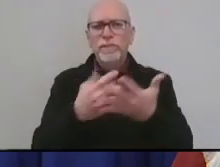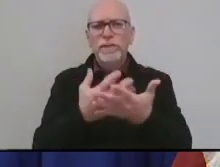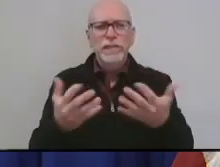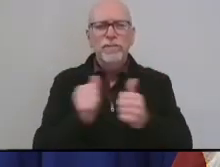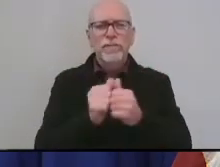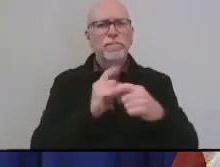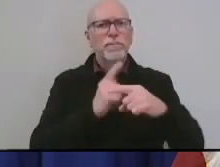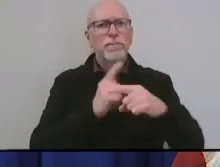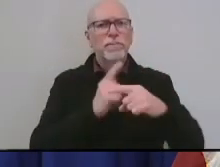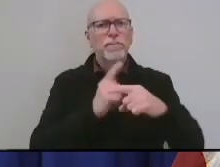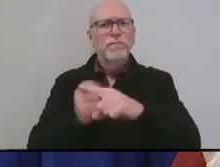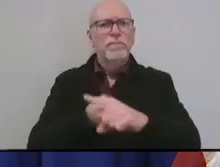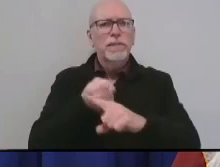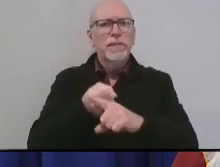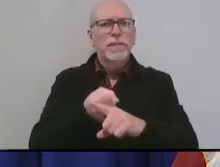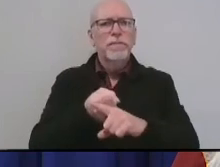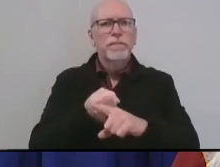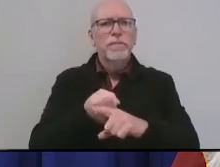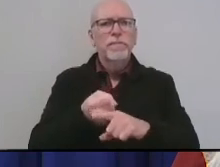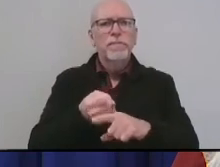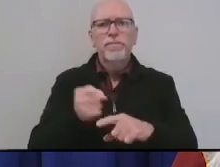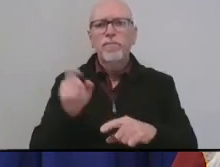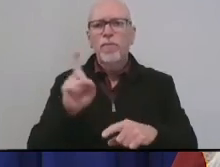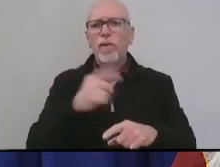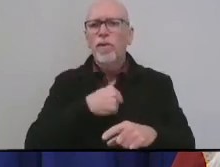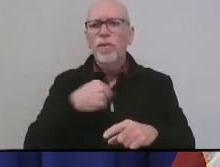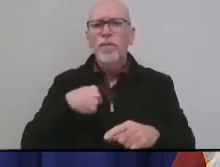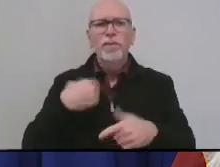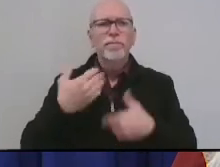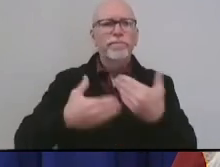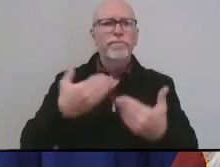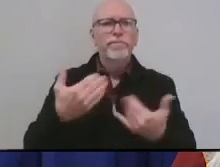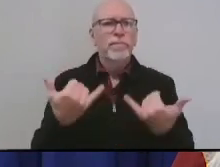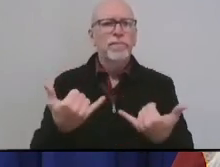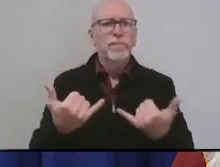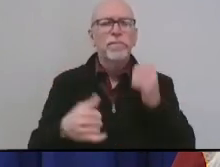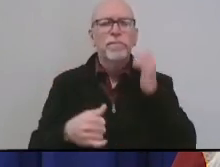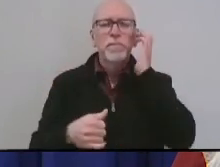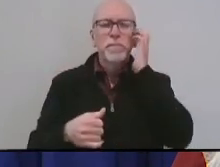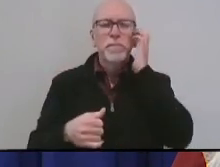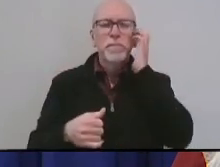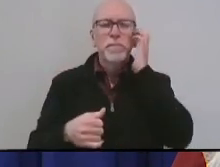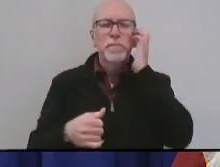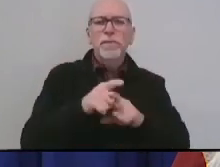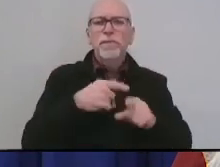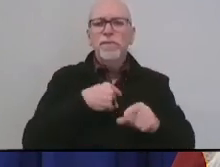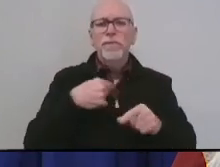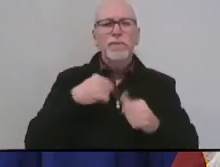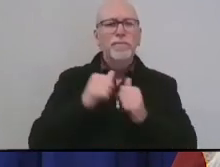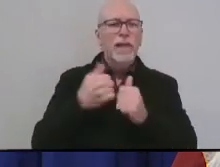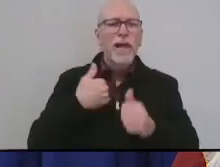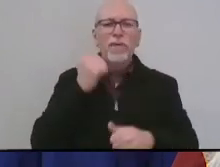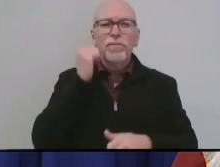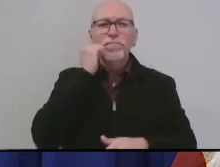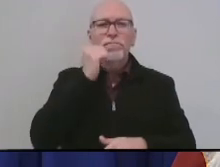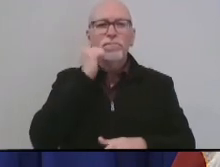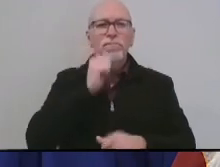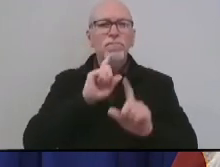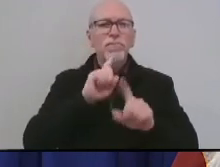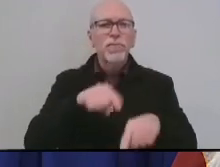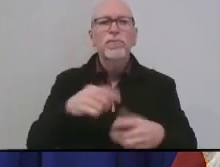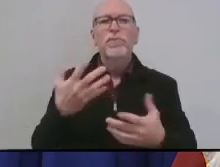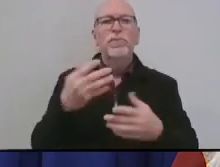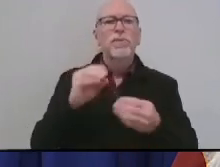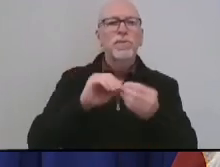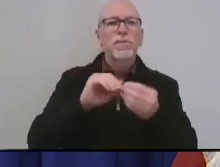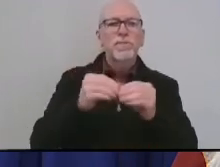impact on where we are as we make our daily reporting and look at the numbers